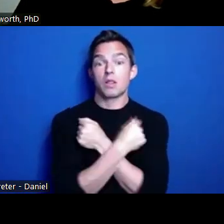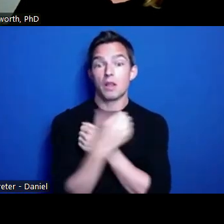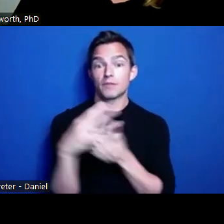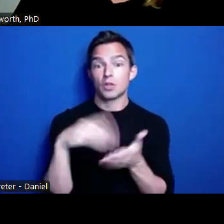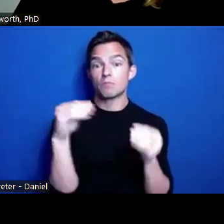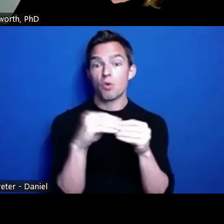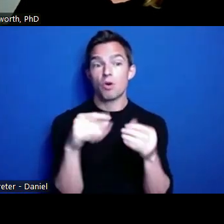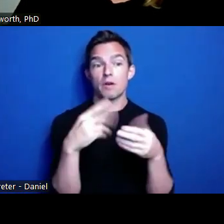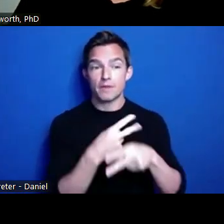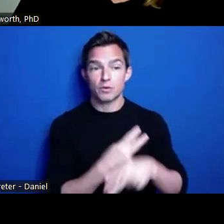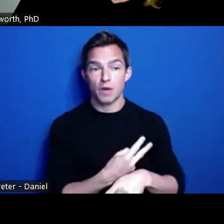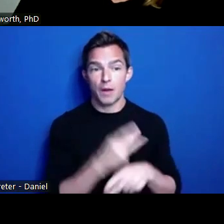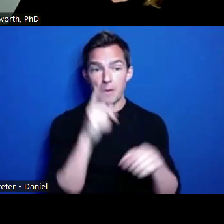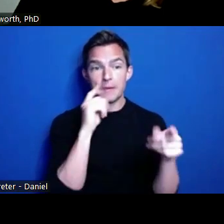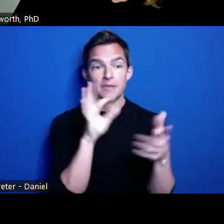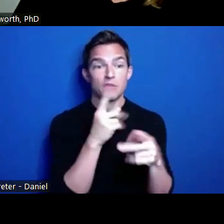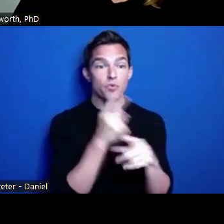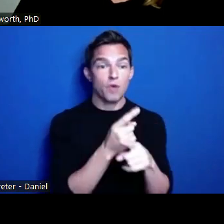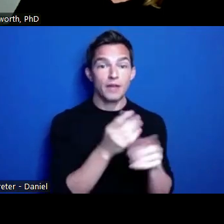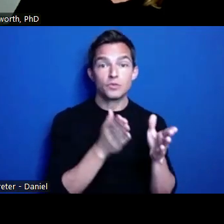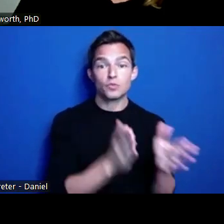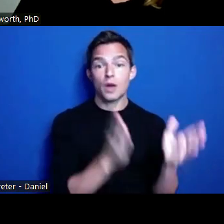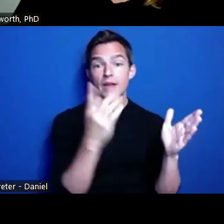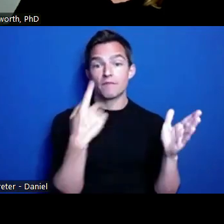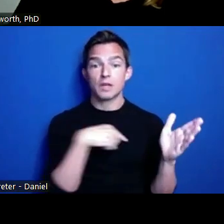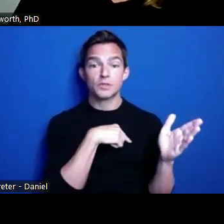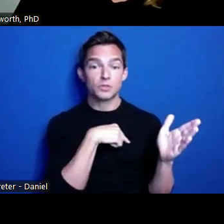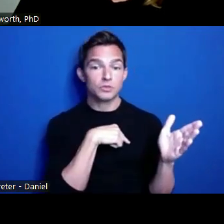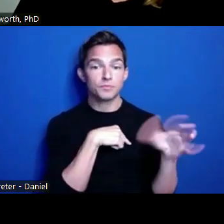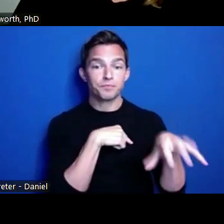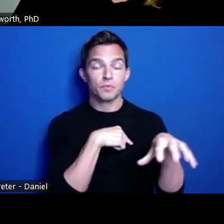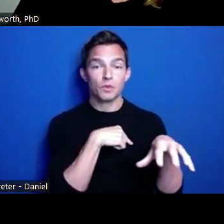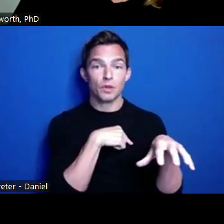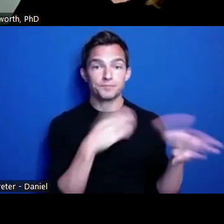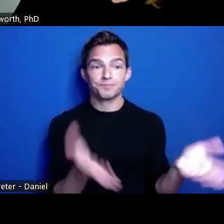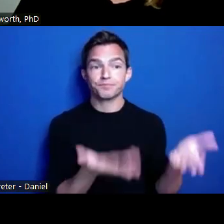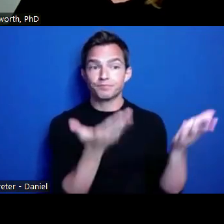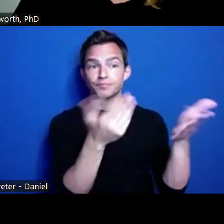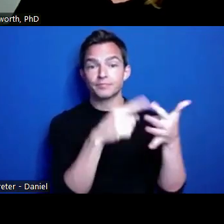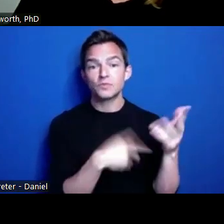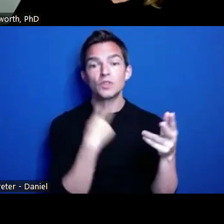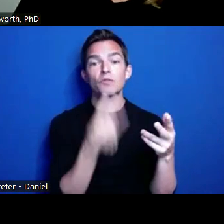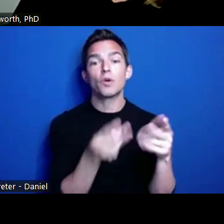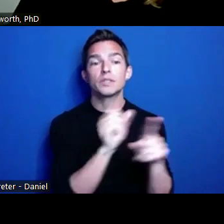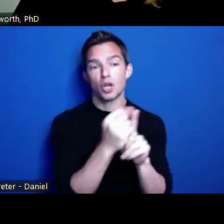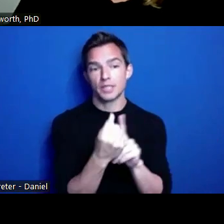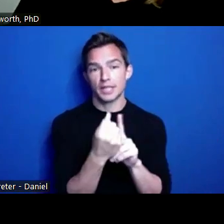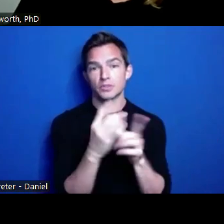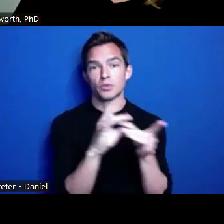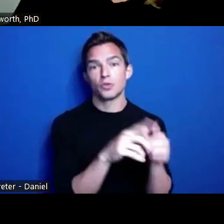to figure out the right way for us to raise those voices in context with